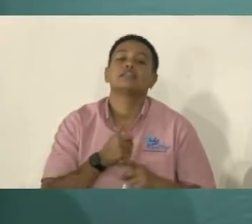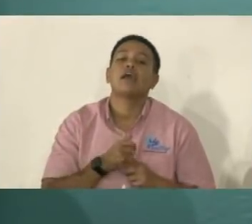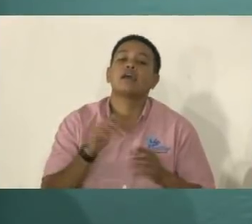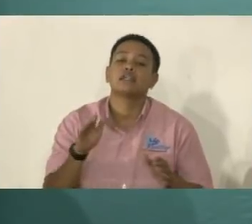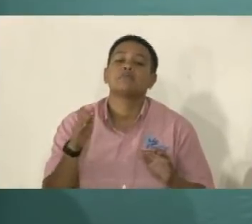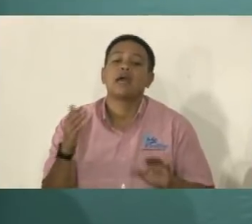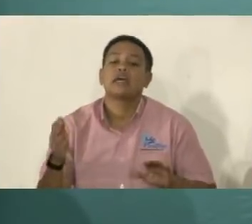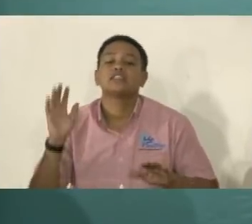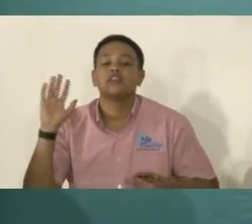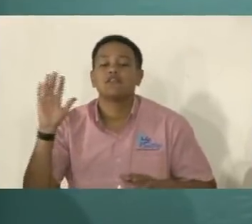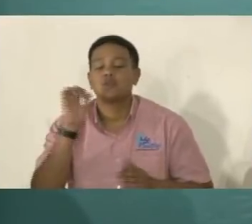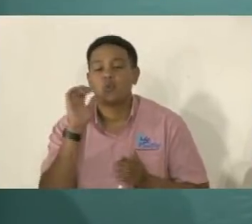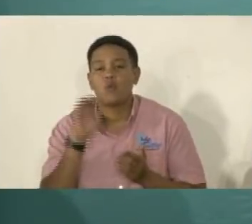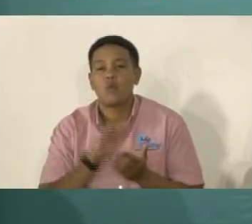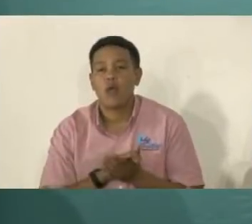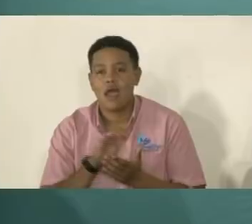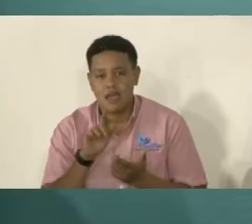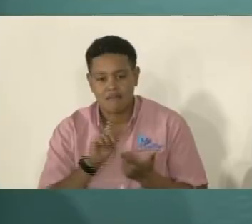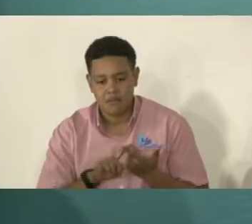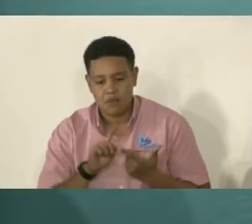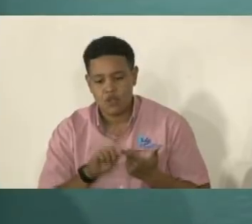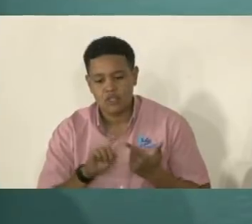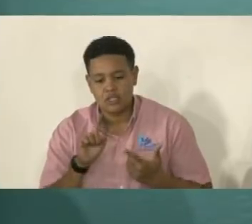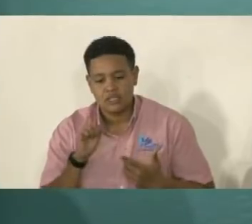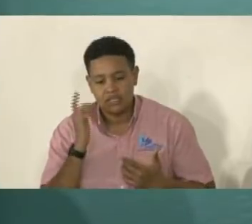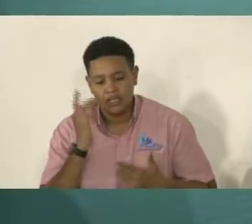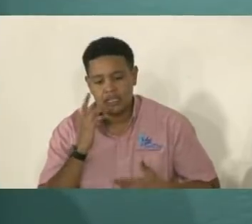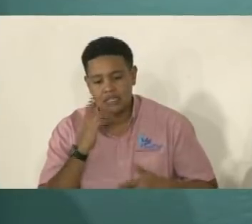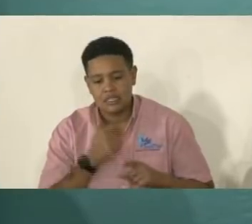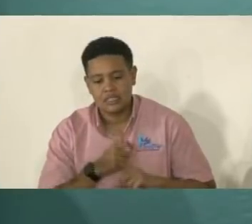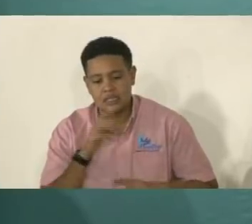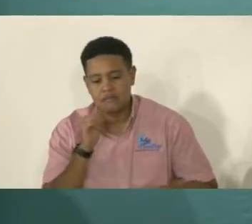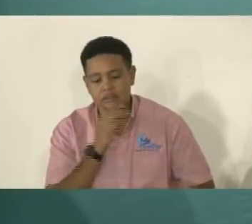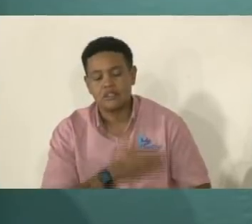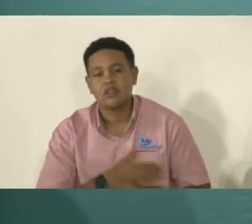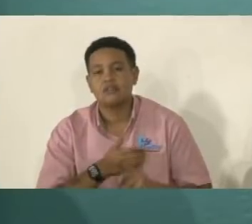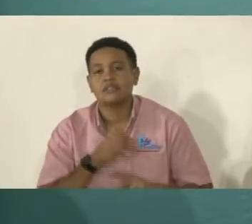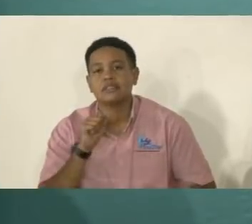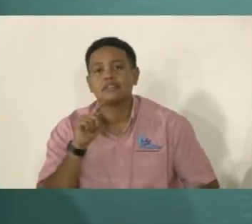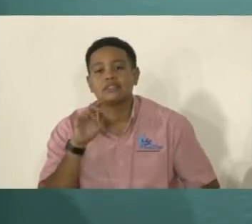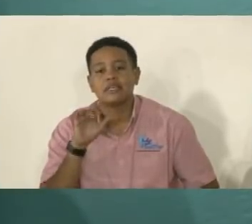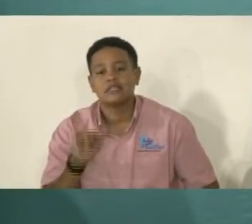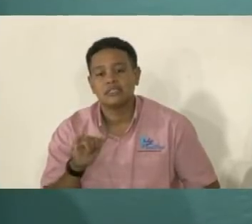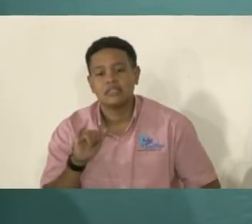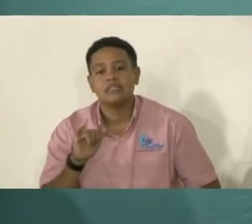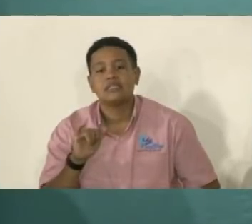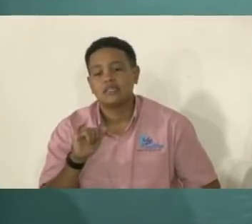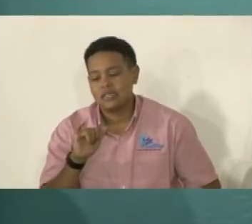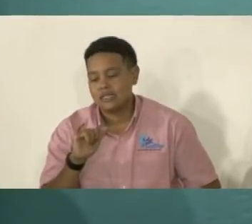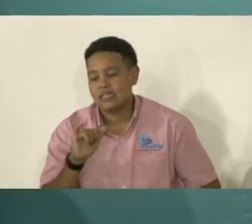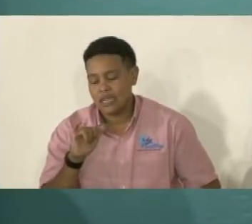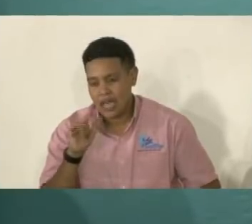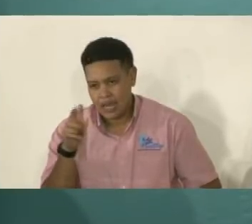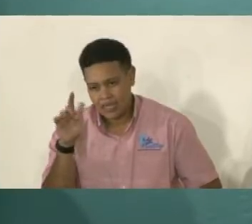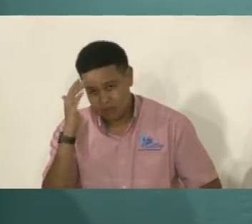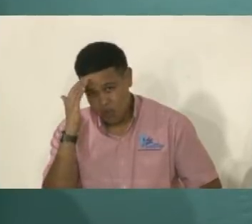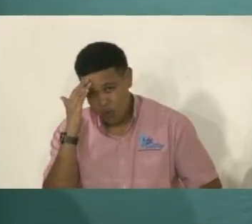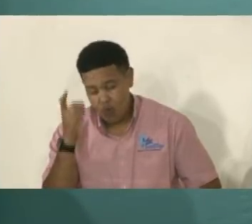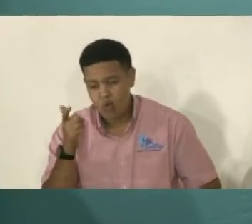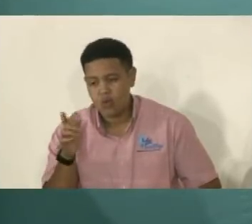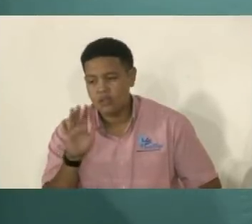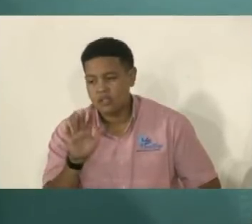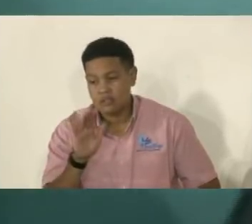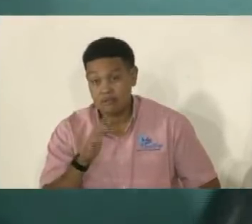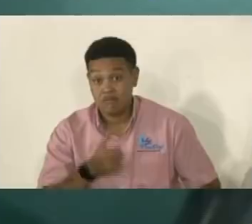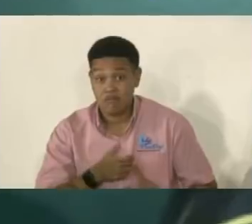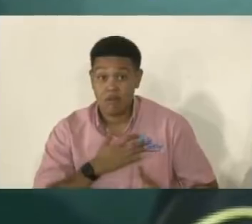passing of his wife and illness of his daughter Stacy, and let him know that certainly